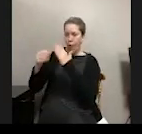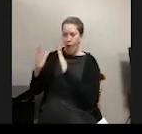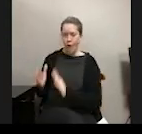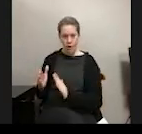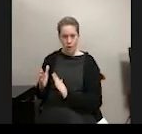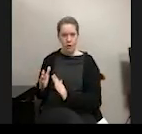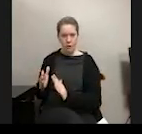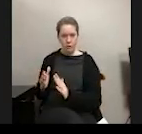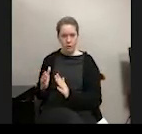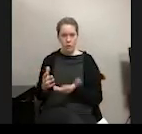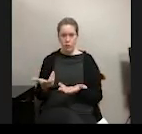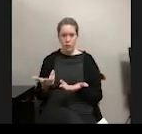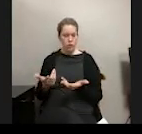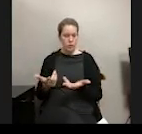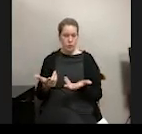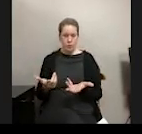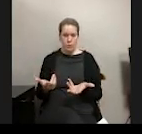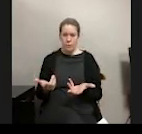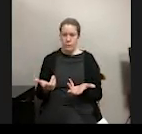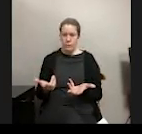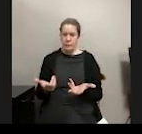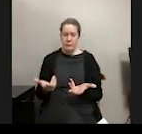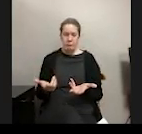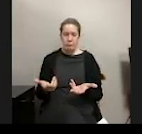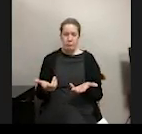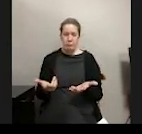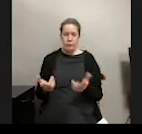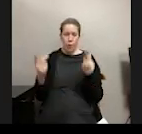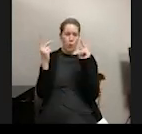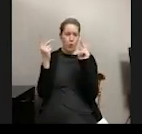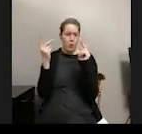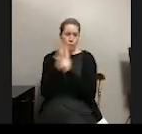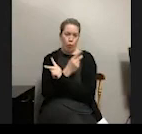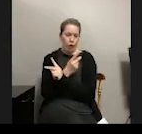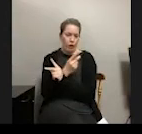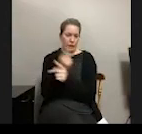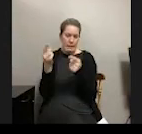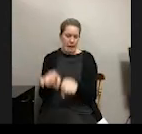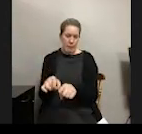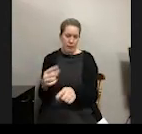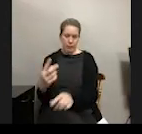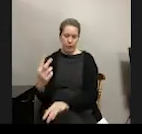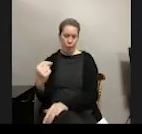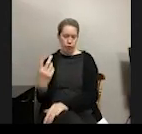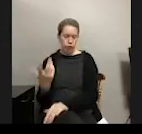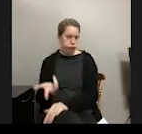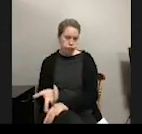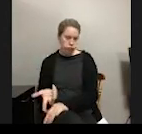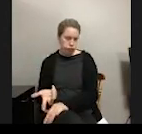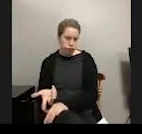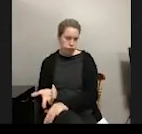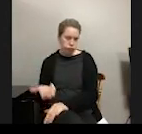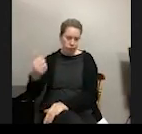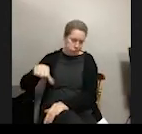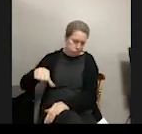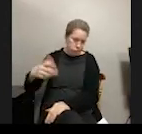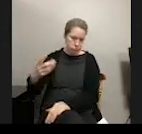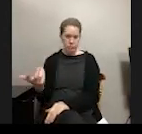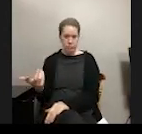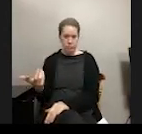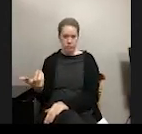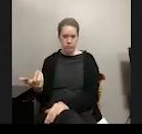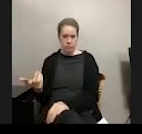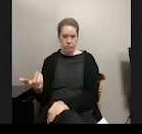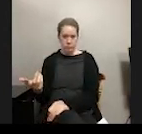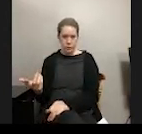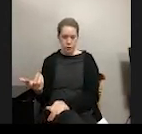there. The worst thing that you can receive is no response at all. But there's definitely a lot of artists being mid-career level to